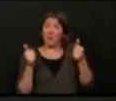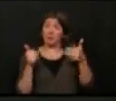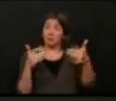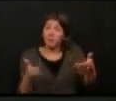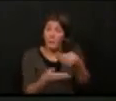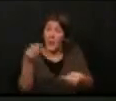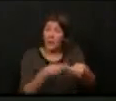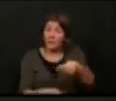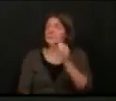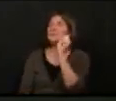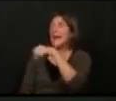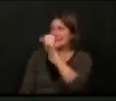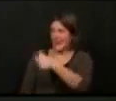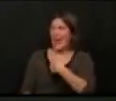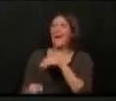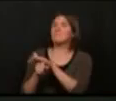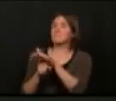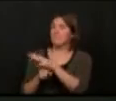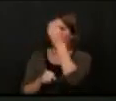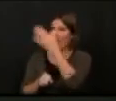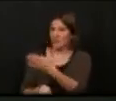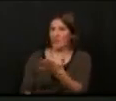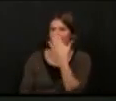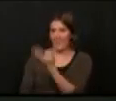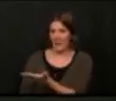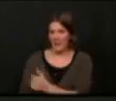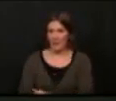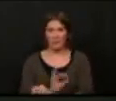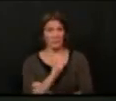did. Okay. Yep. I just wanted to make sure. Not a problem. Okay.